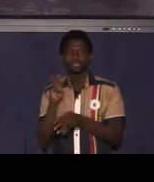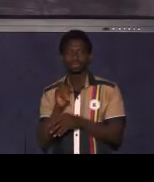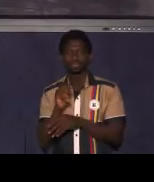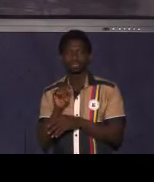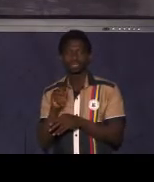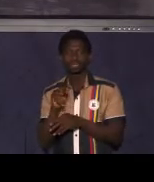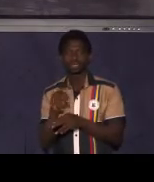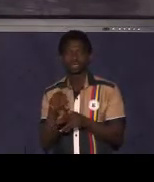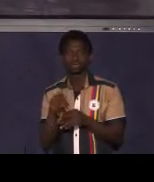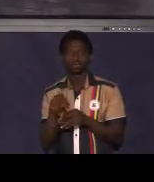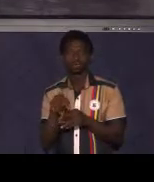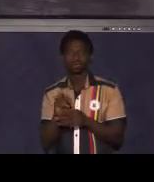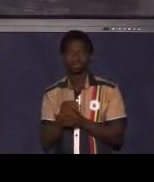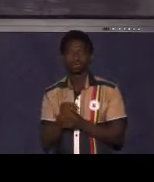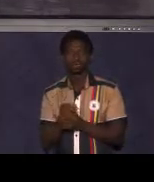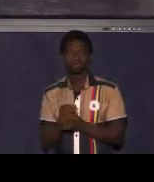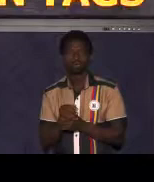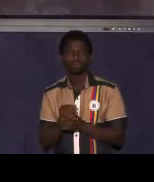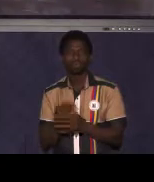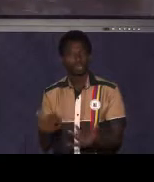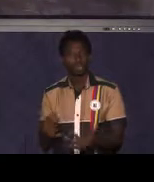noun.